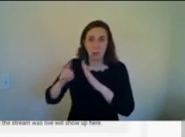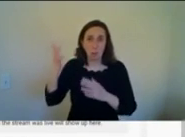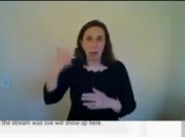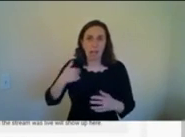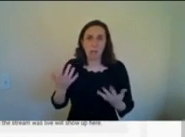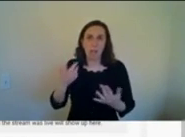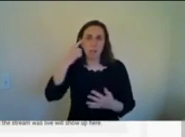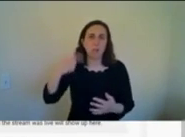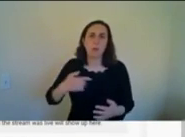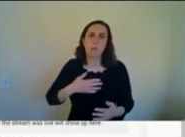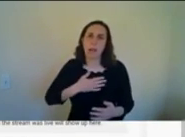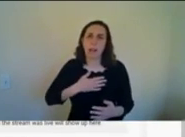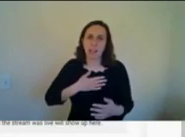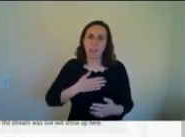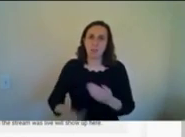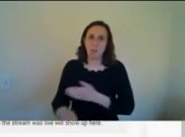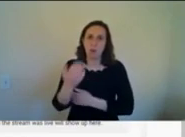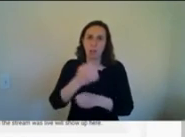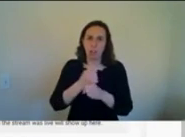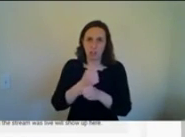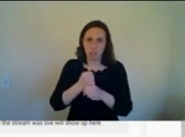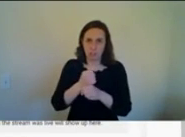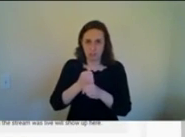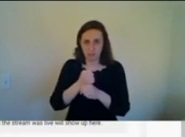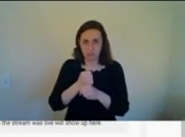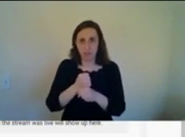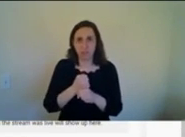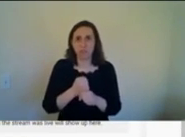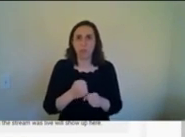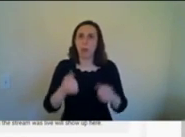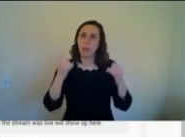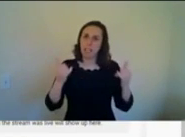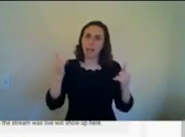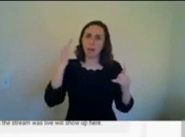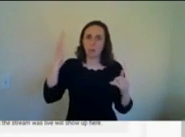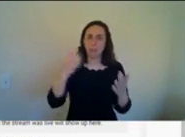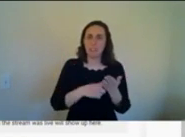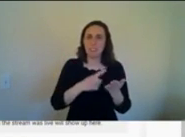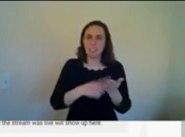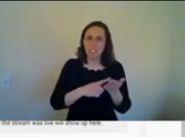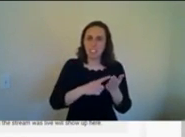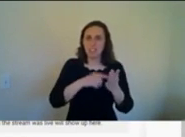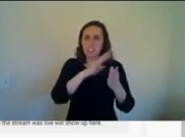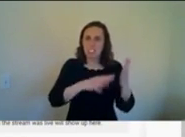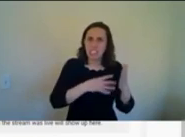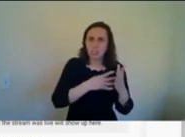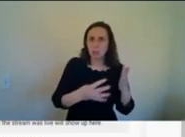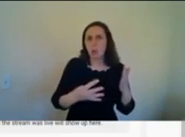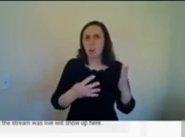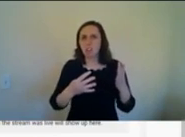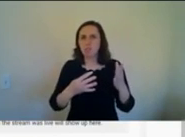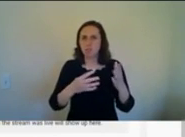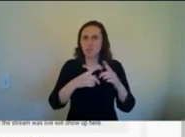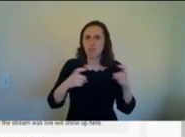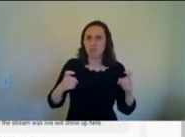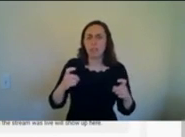I'm going to, again, go over some small administrative stuff, and then we're going to